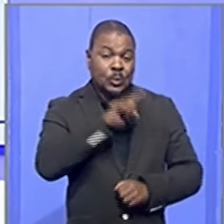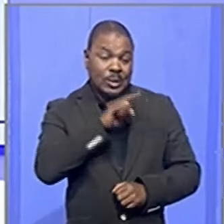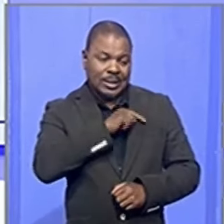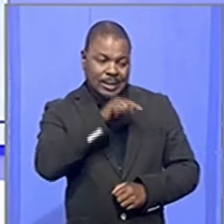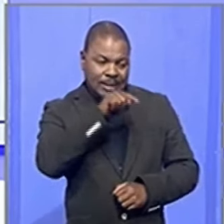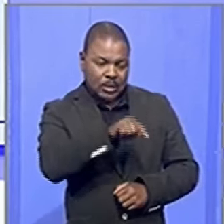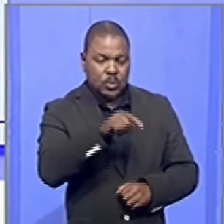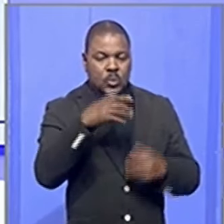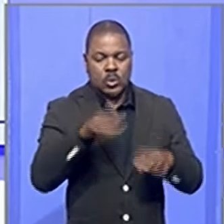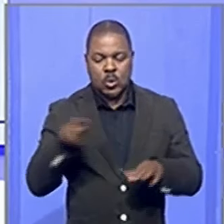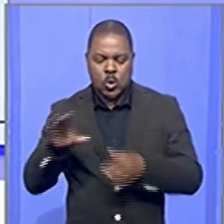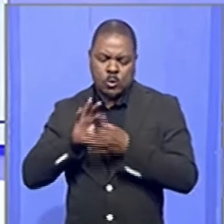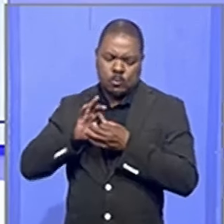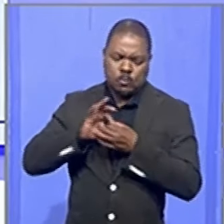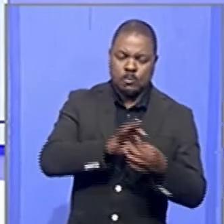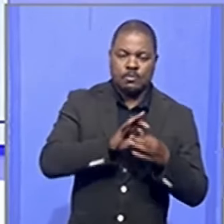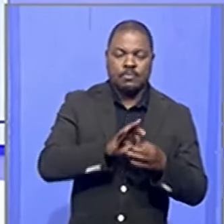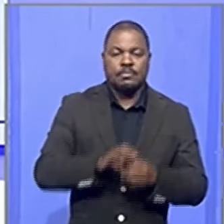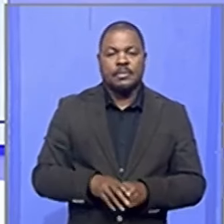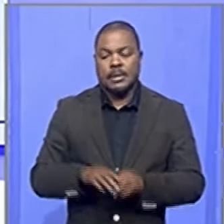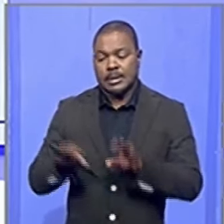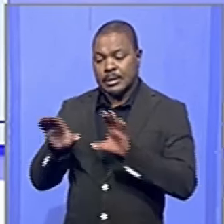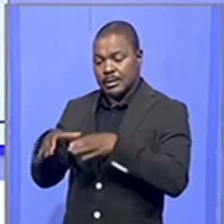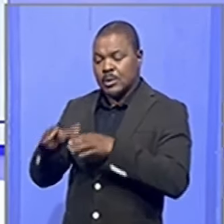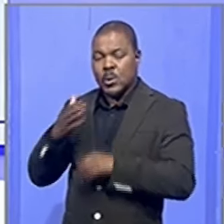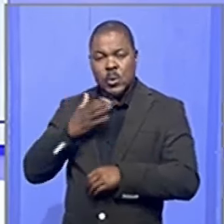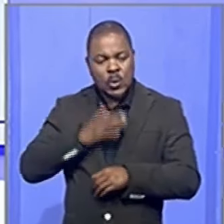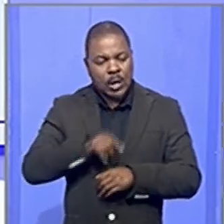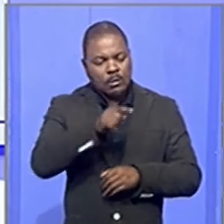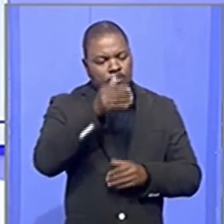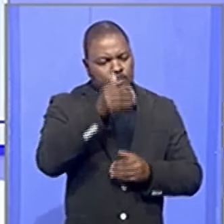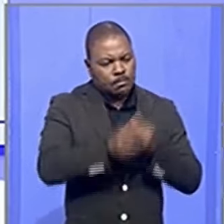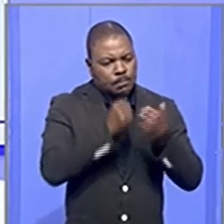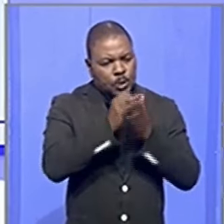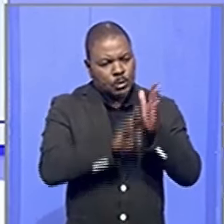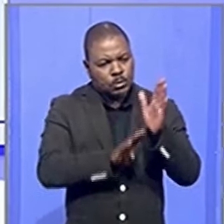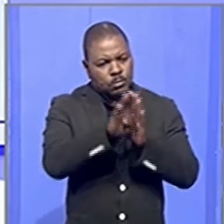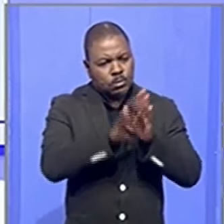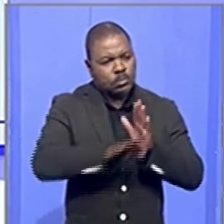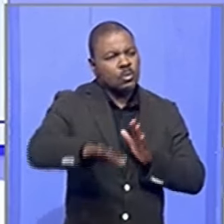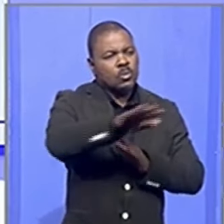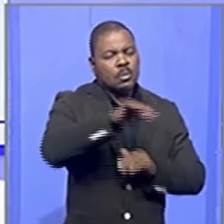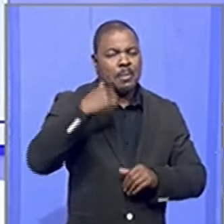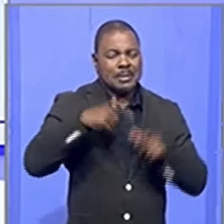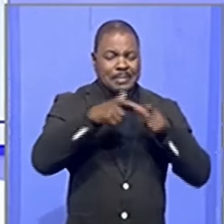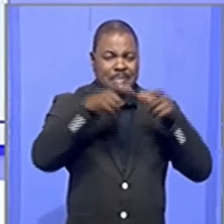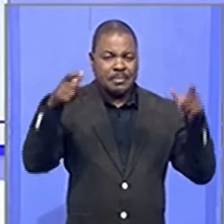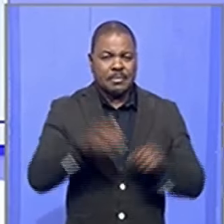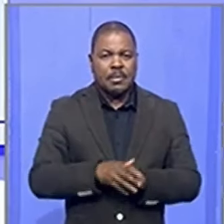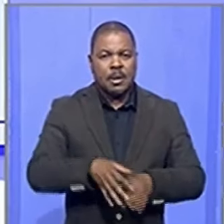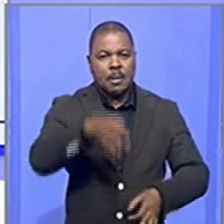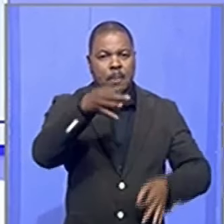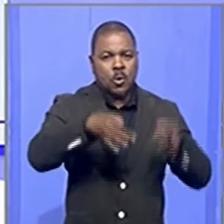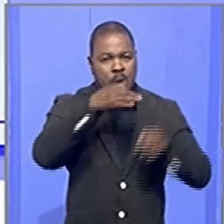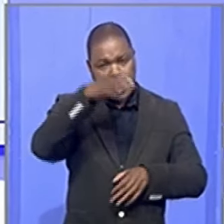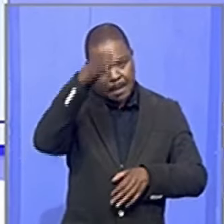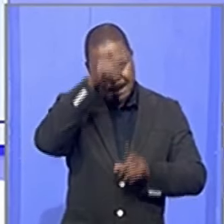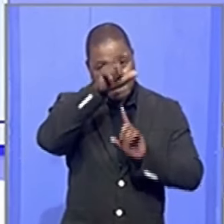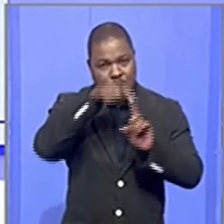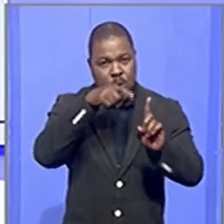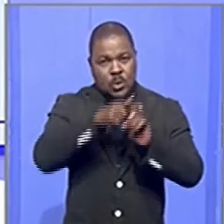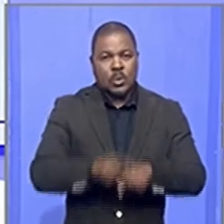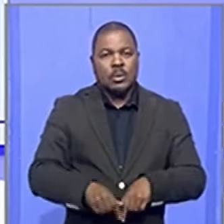kgauswi le pelo ya gagwe seo ka ge mokgatlo o nyaka gore go be le kgatelopele ka mebasepaleng go parara. Mosekaseki wa dipolotiki ngaka Ntsikelelo